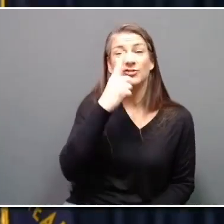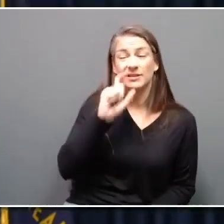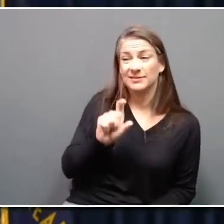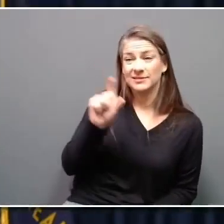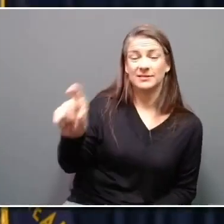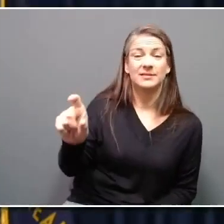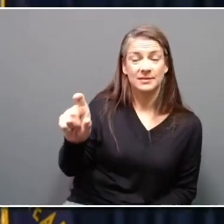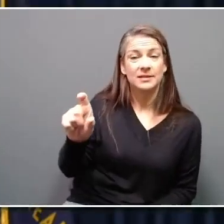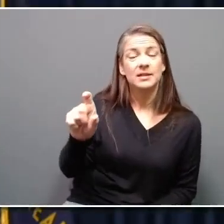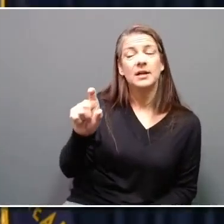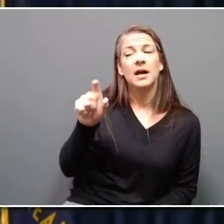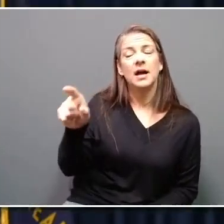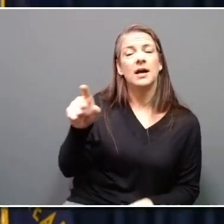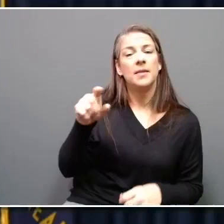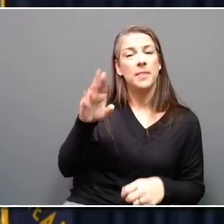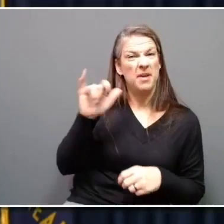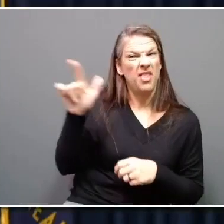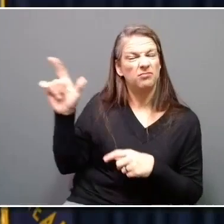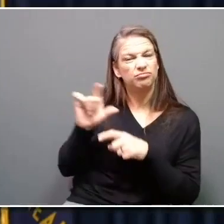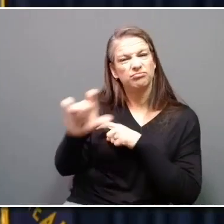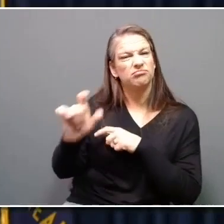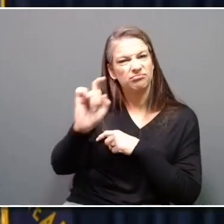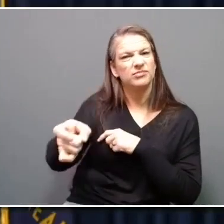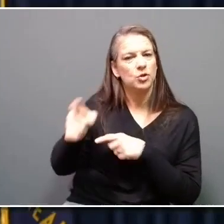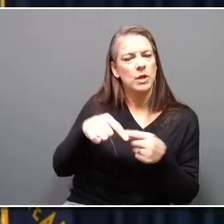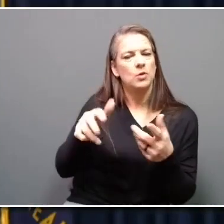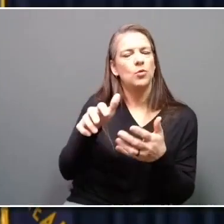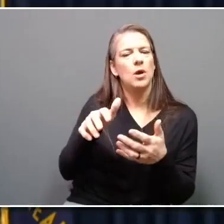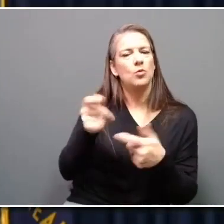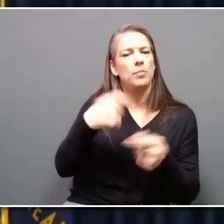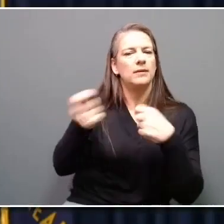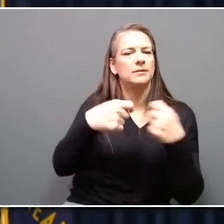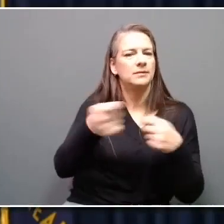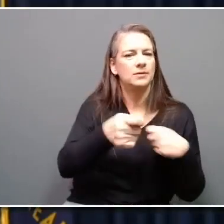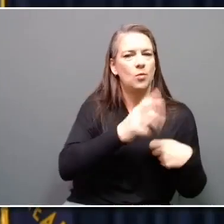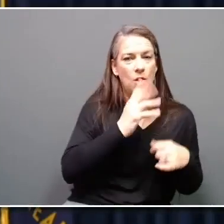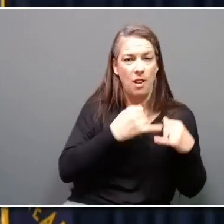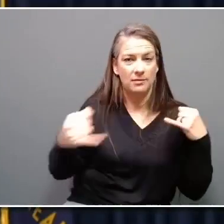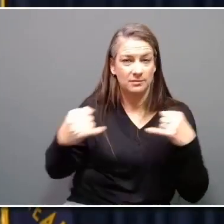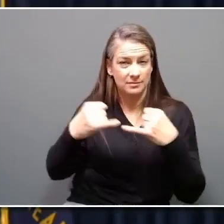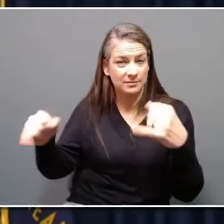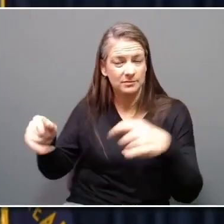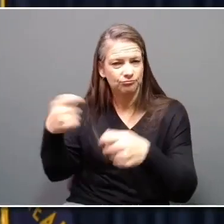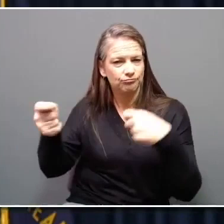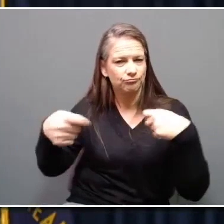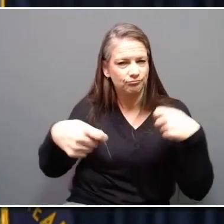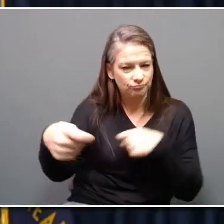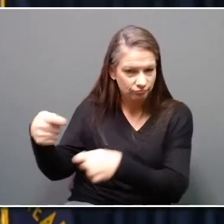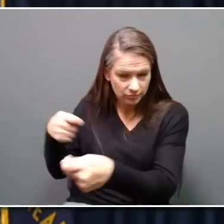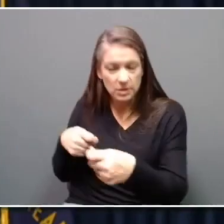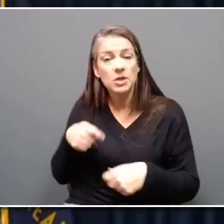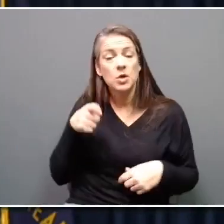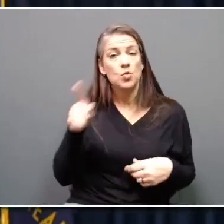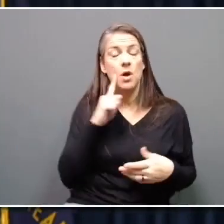bipartisan infrastructure bill to replace damaged water lines. The project, overseen by the Division of Abandoned Mine Lands, will make water line